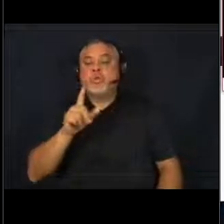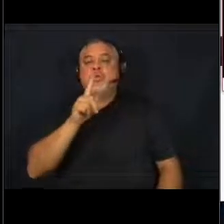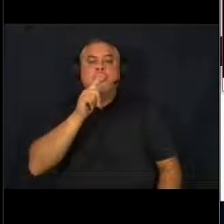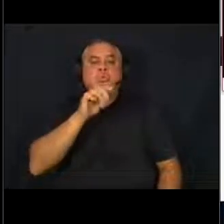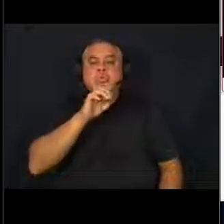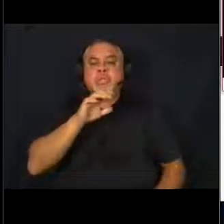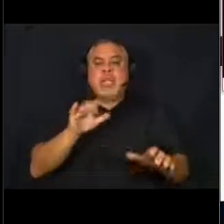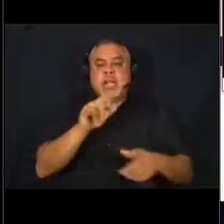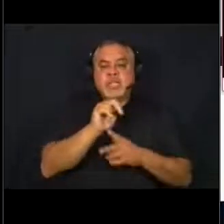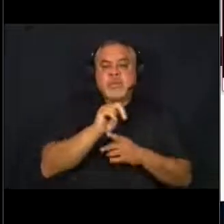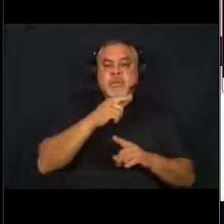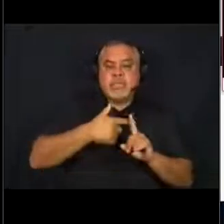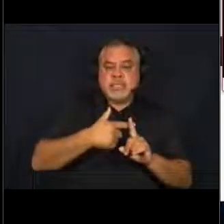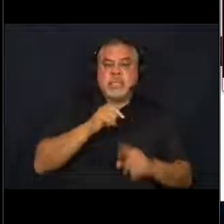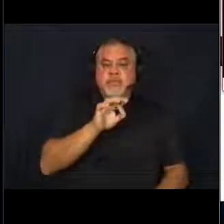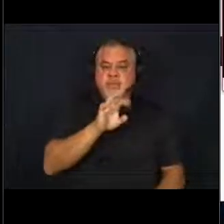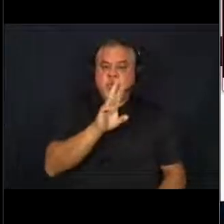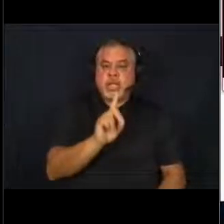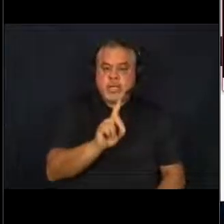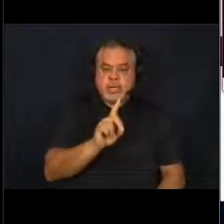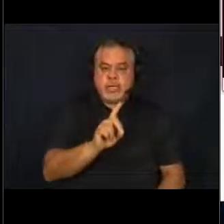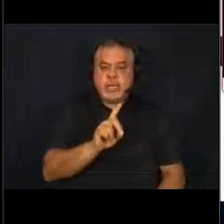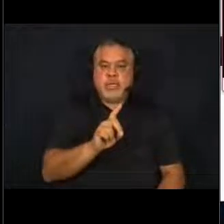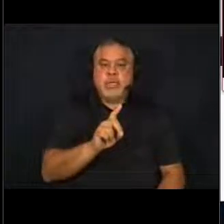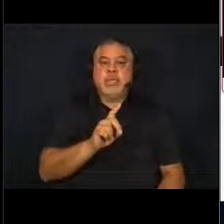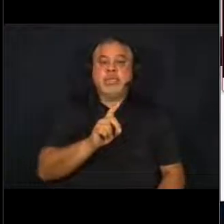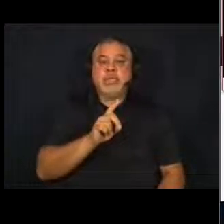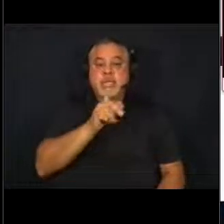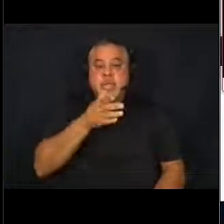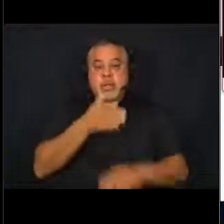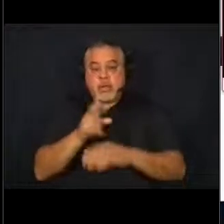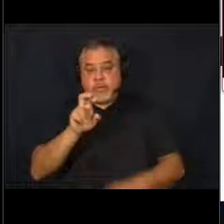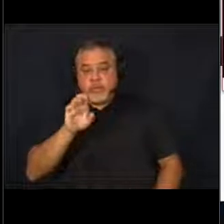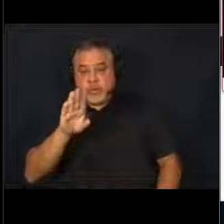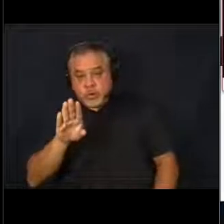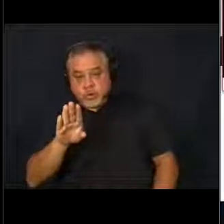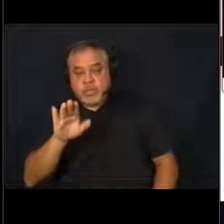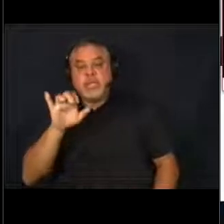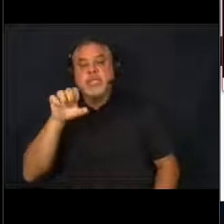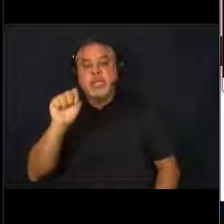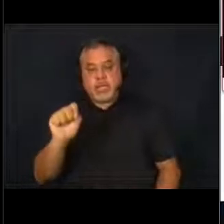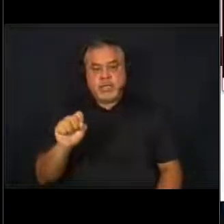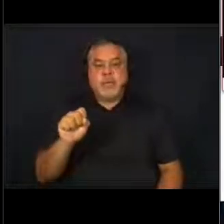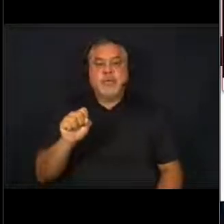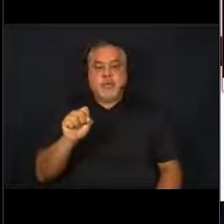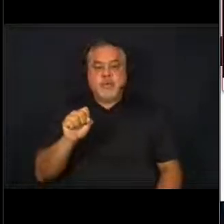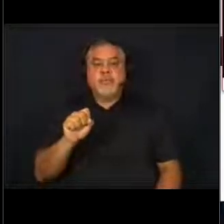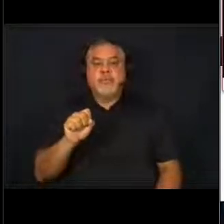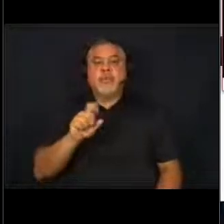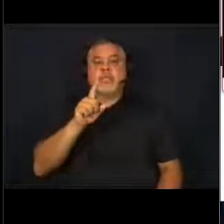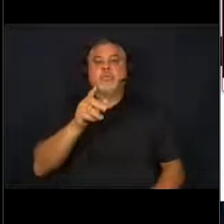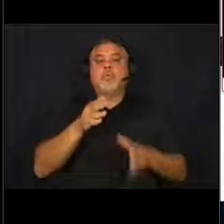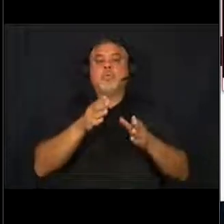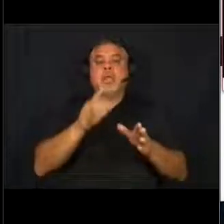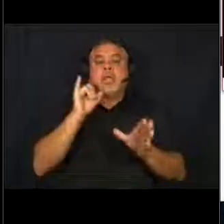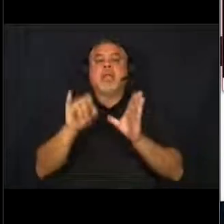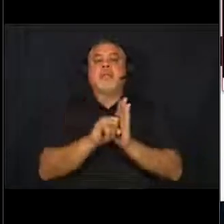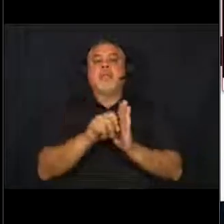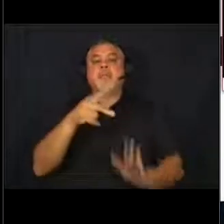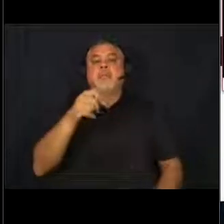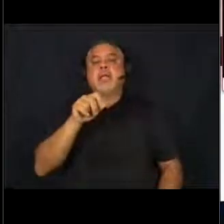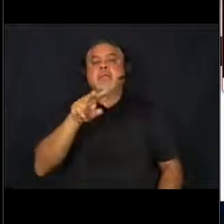of leasing? Well, that would be Fred. And does that follow the verb? It does. It does. That's one way we can identify the